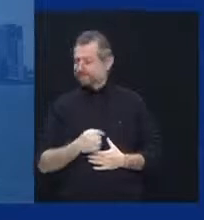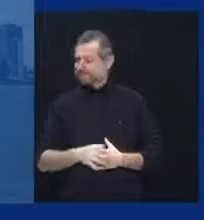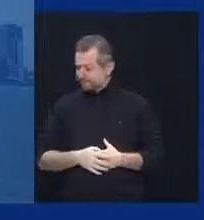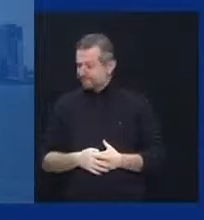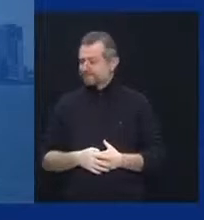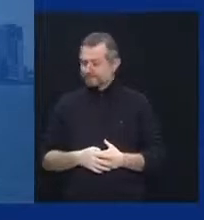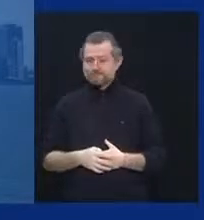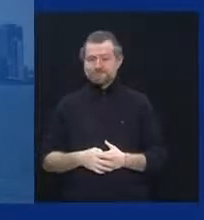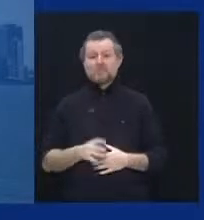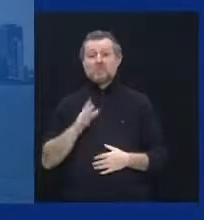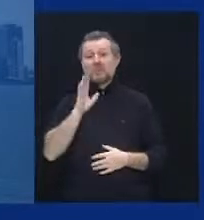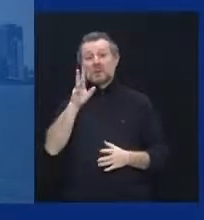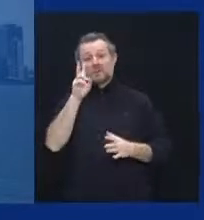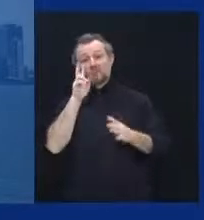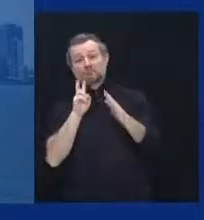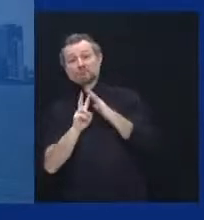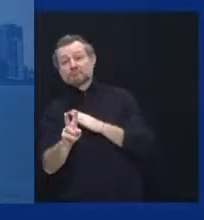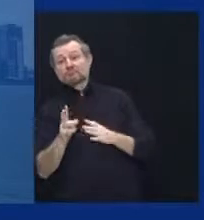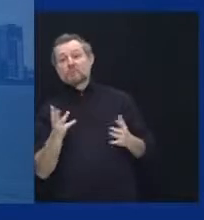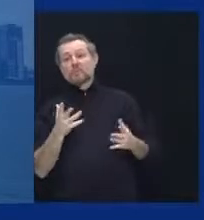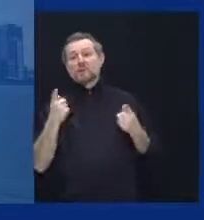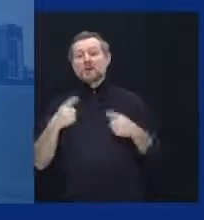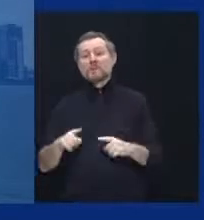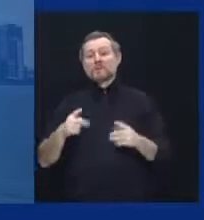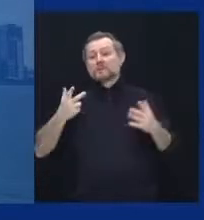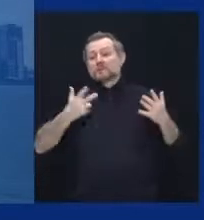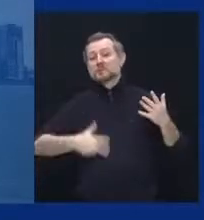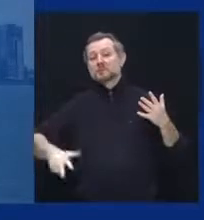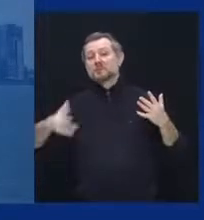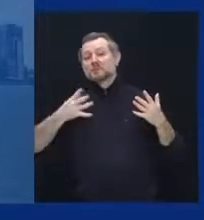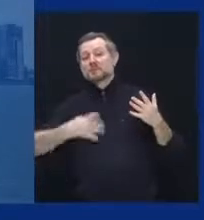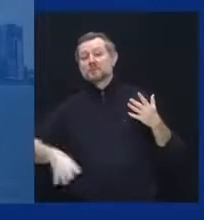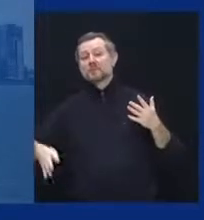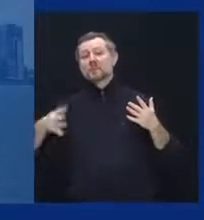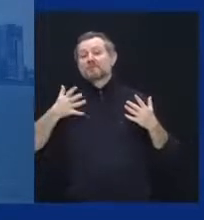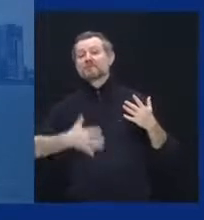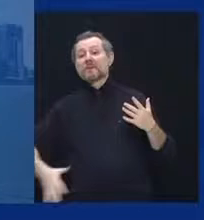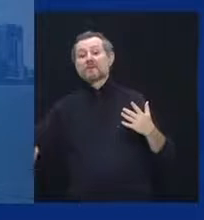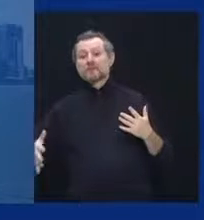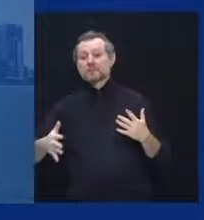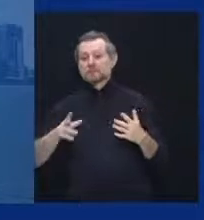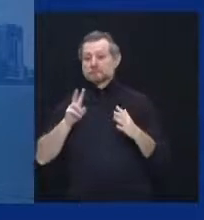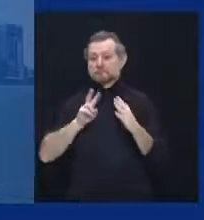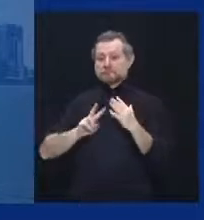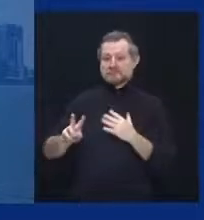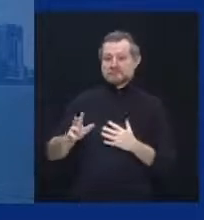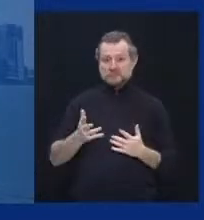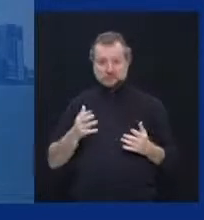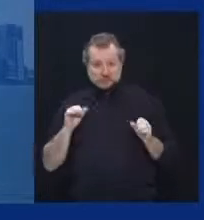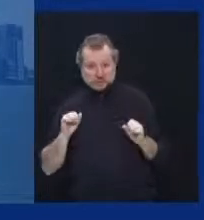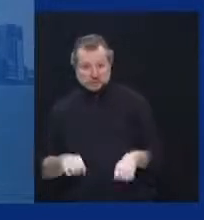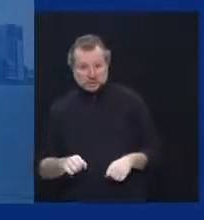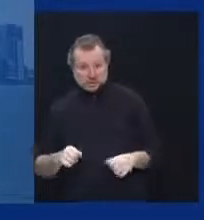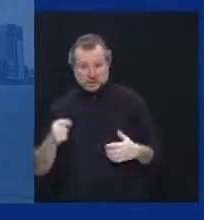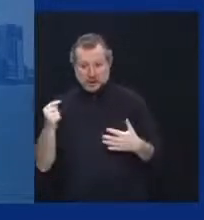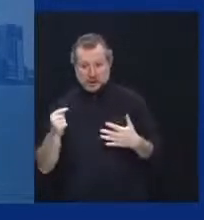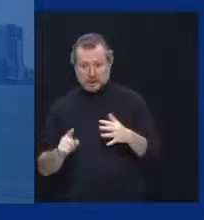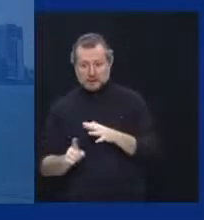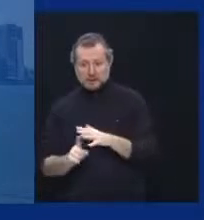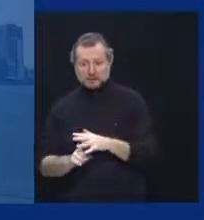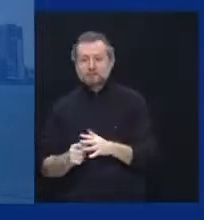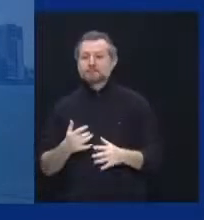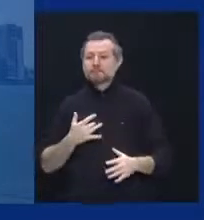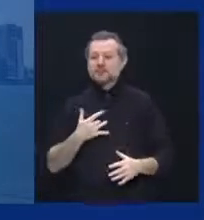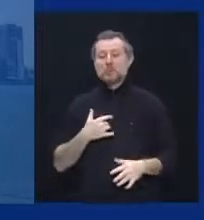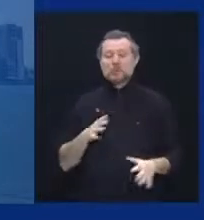to happen in 3 weeks or 4 weeks or 5 weeks or 6 weeks. I don't like the feeling